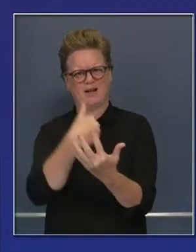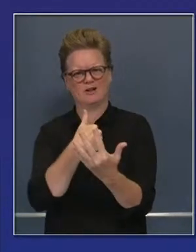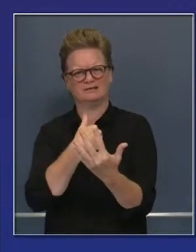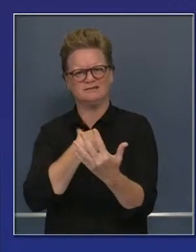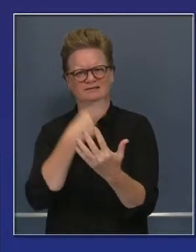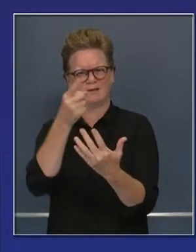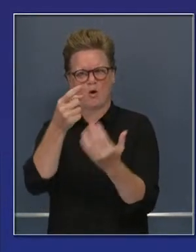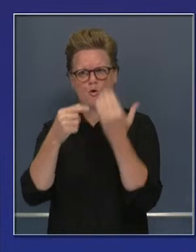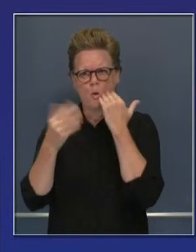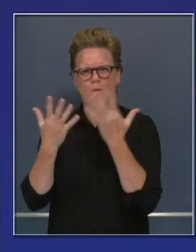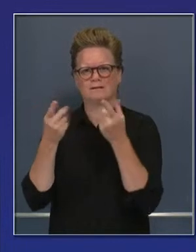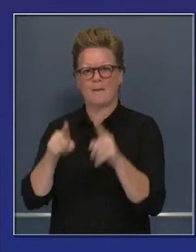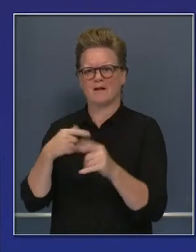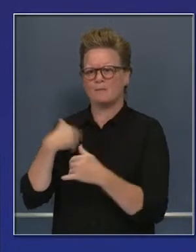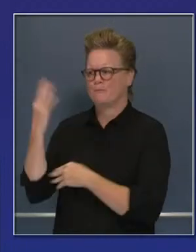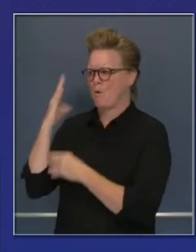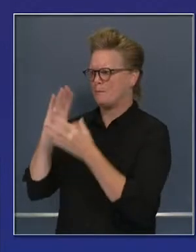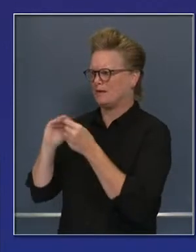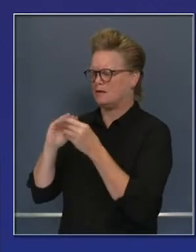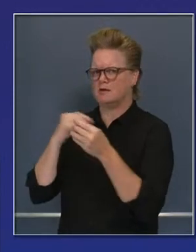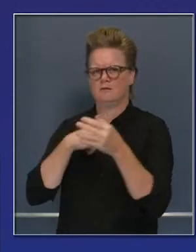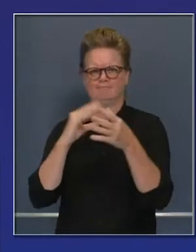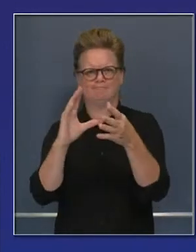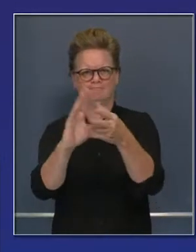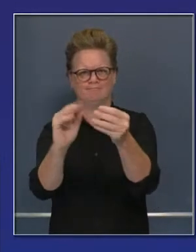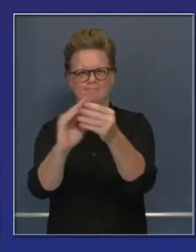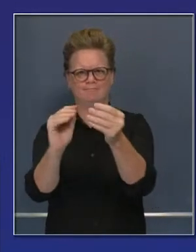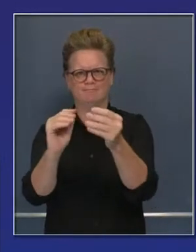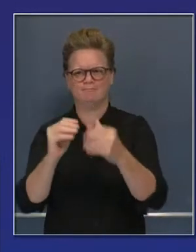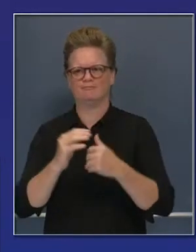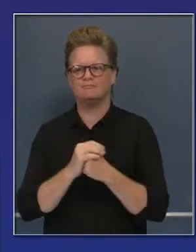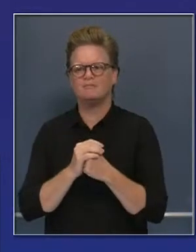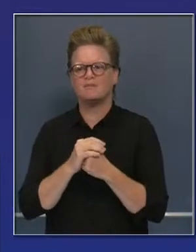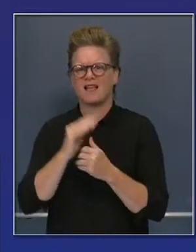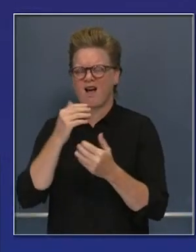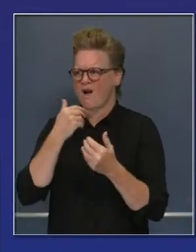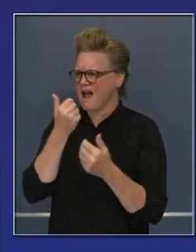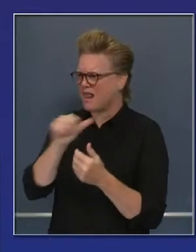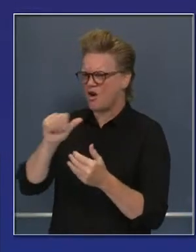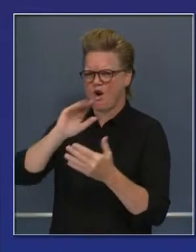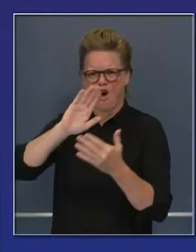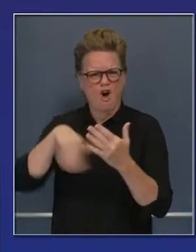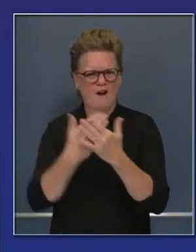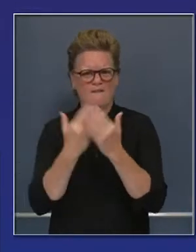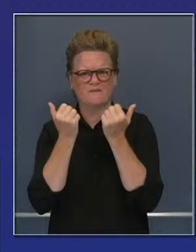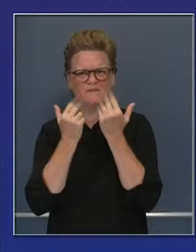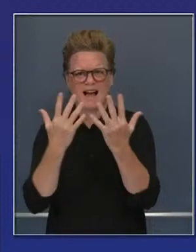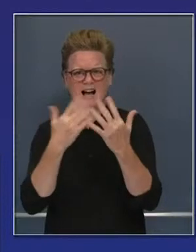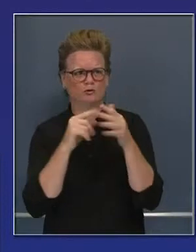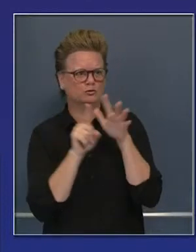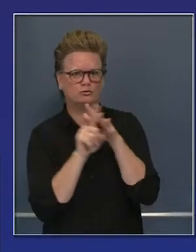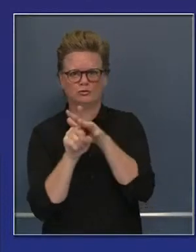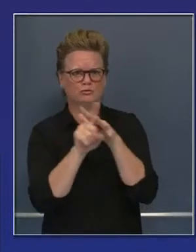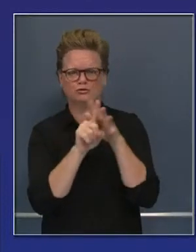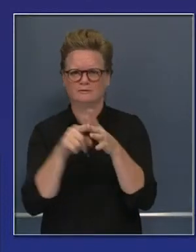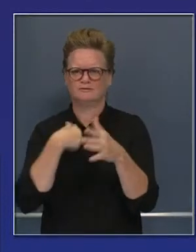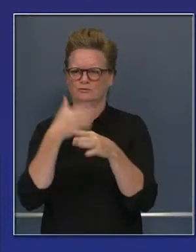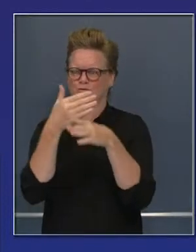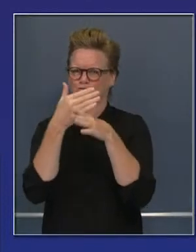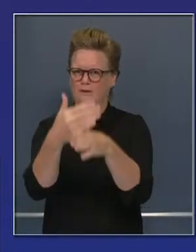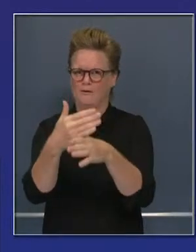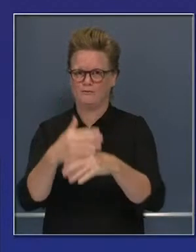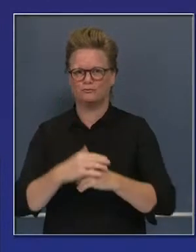as it relates to active wildfires in this state. It is not lost on anybody, particularly